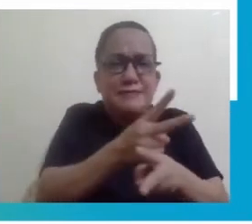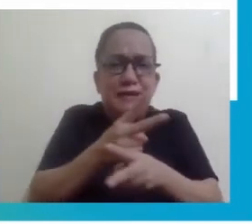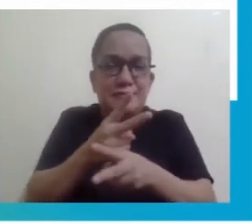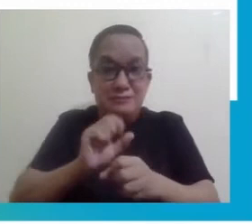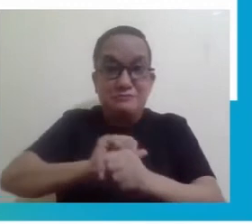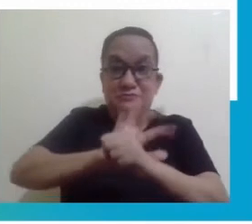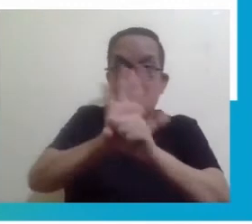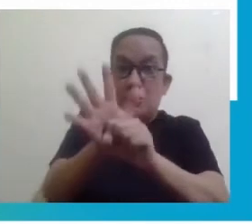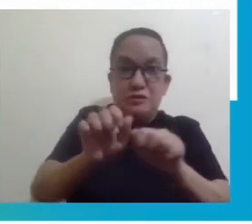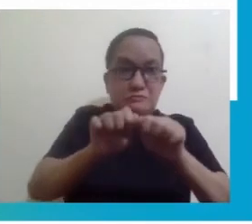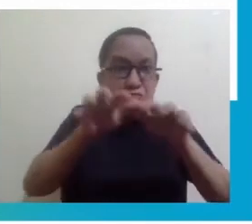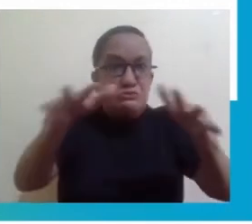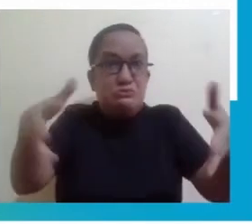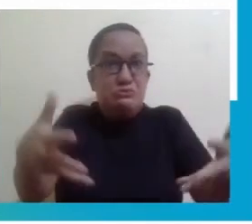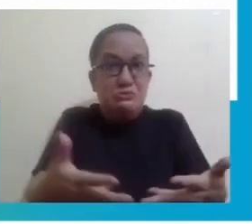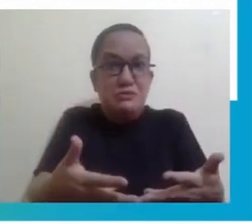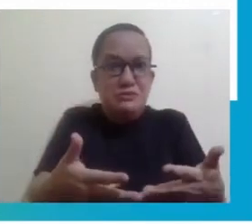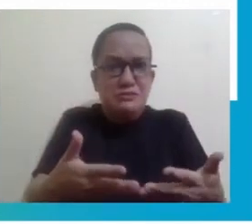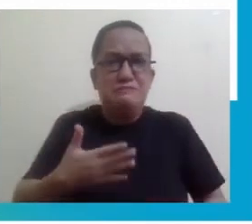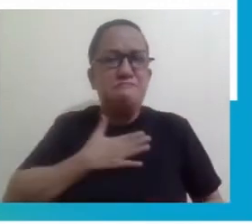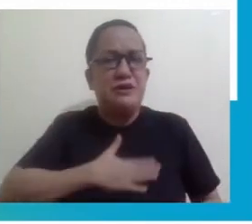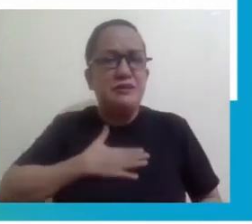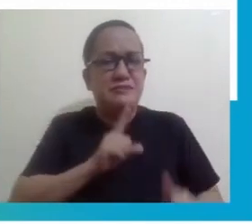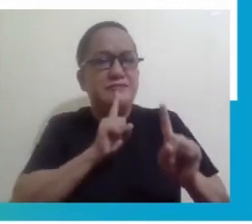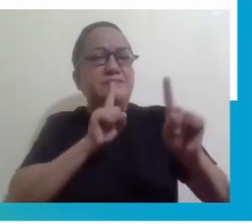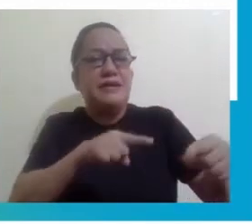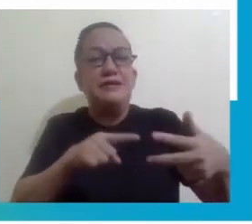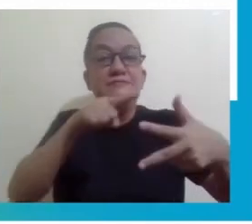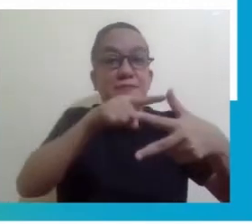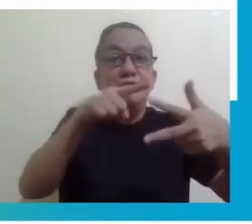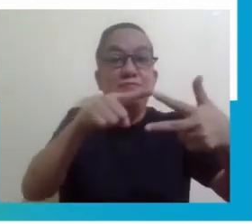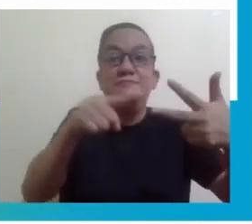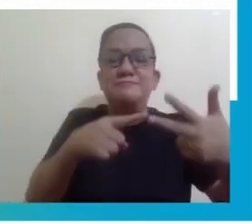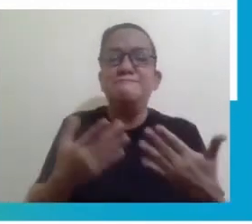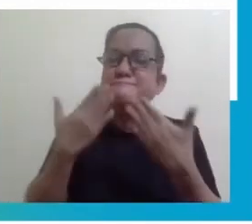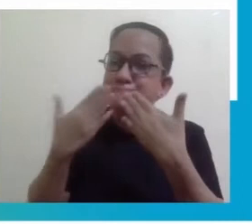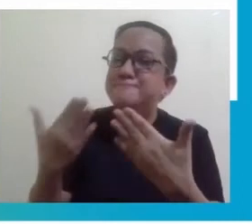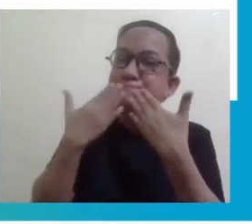please. Okay. Thank you, Chris. And thank you, Hemantha. Thank you, Ryan.